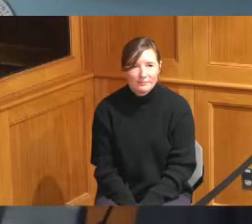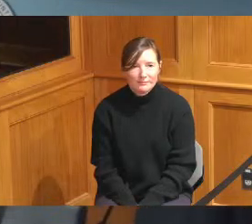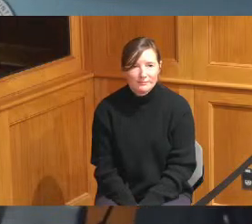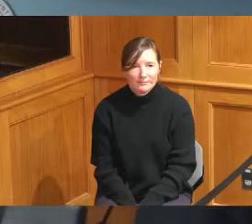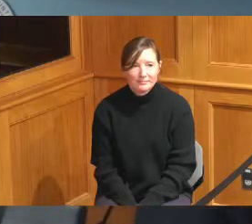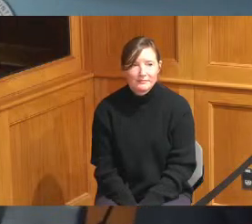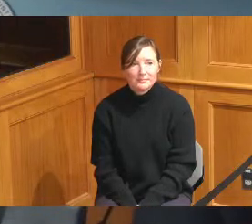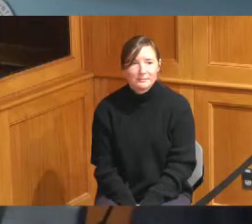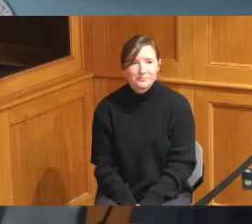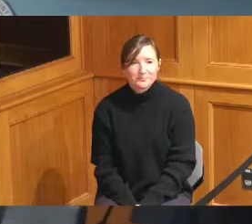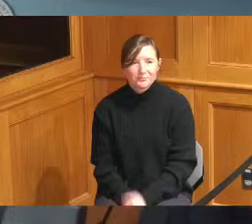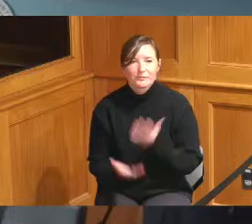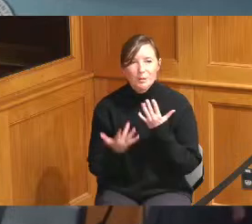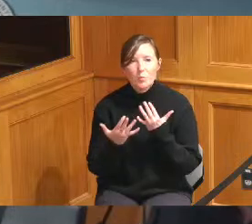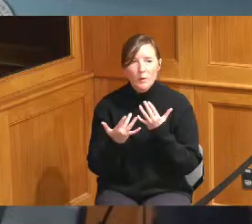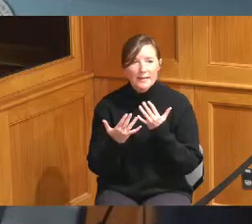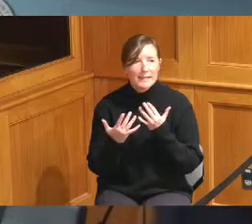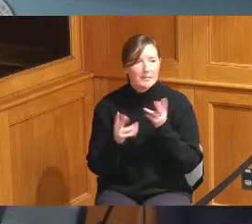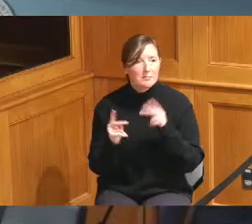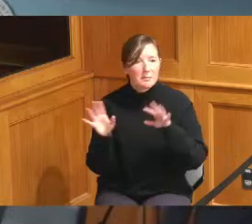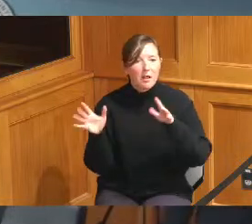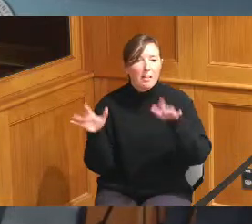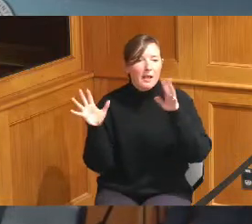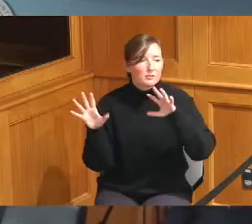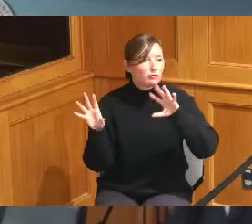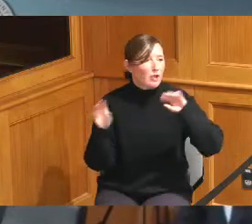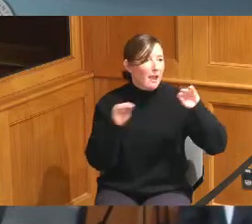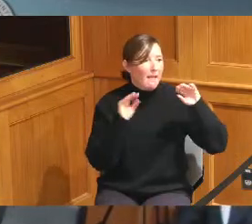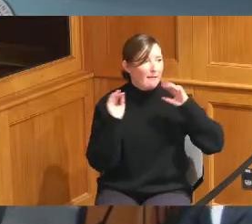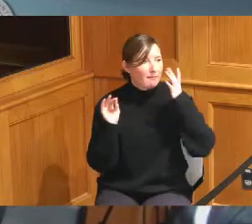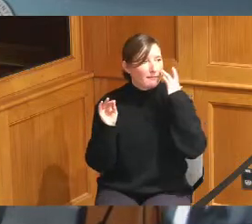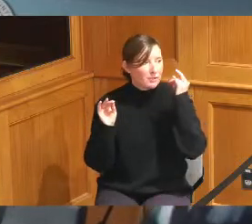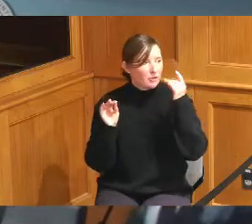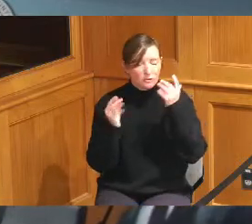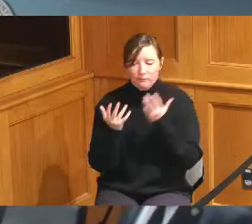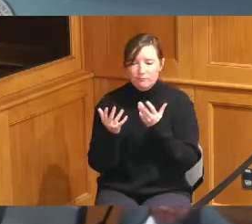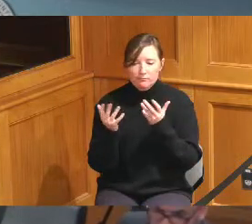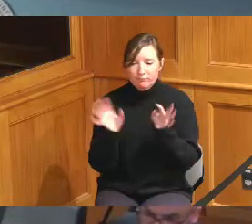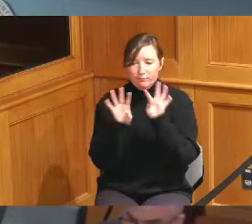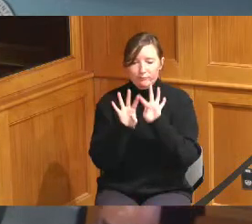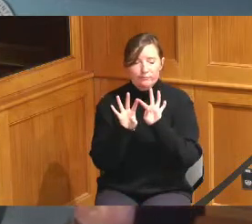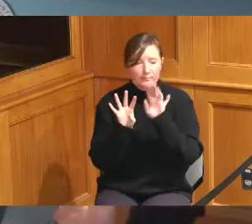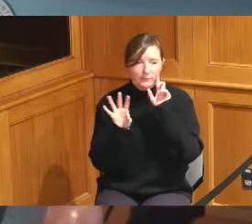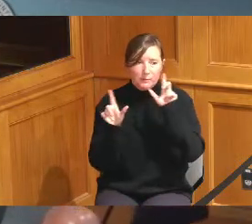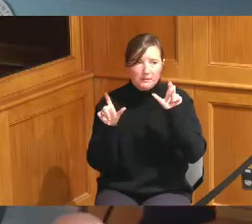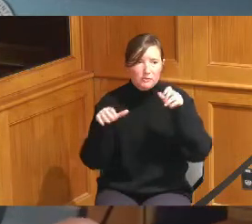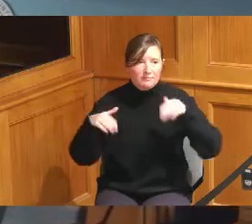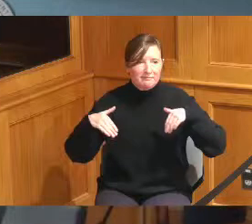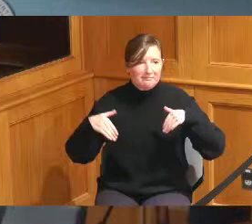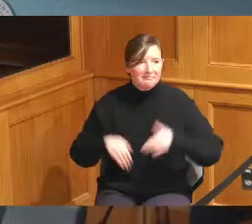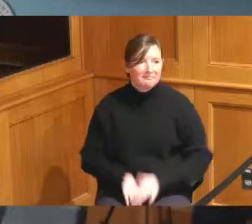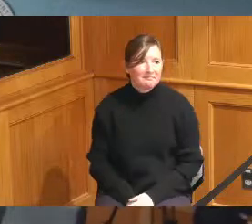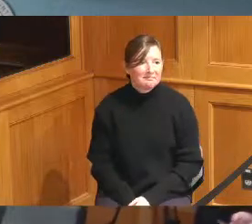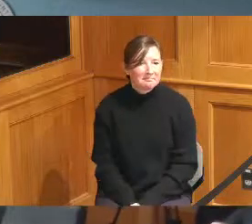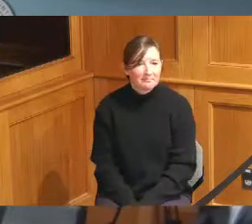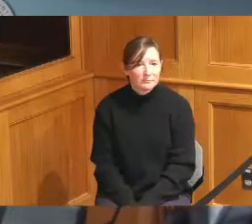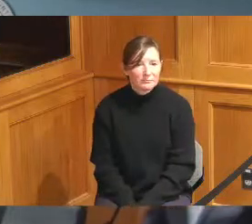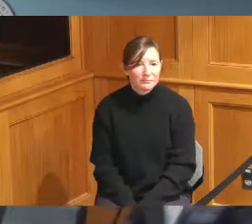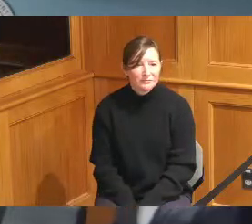Come behind. Vice Mayor, you up here. Linda.